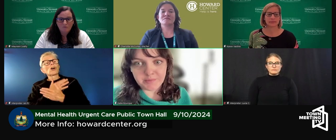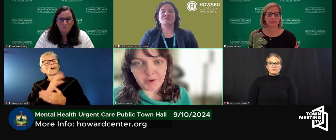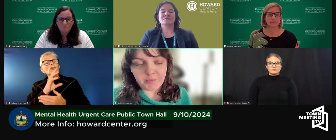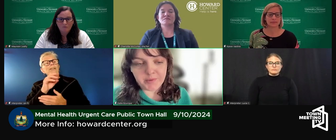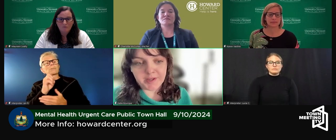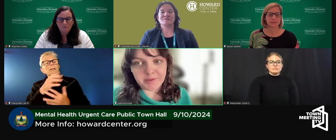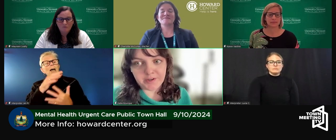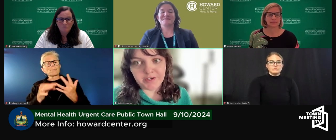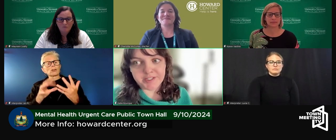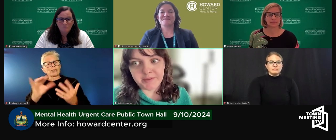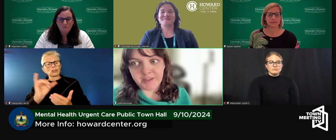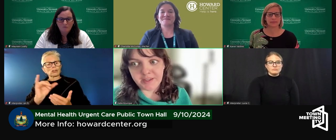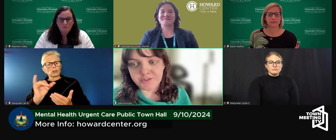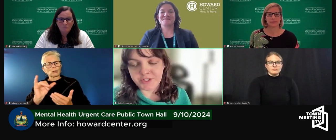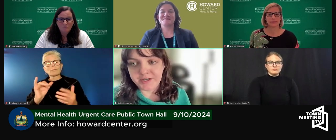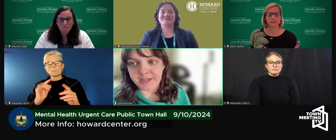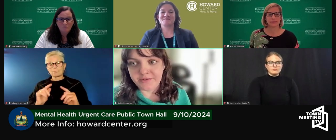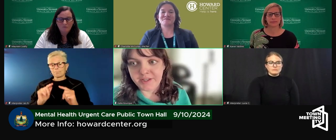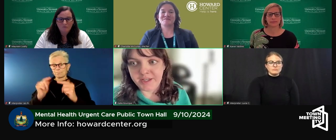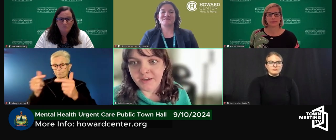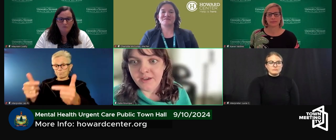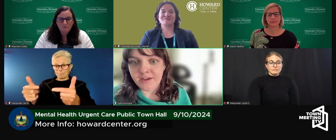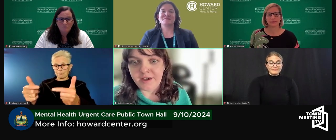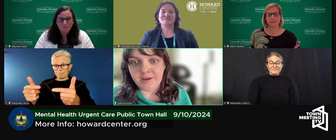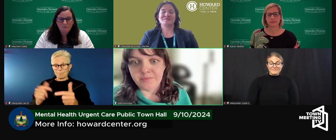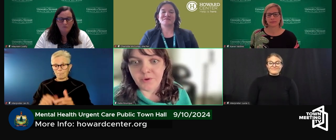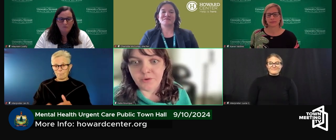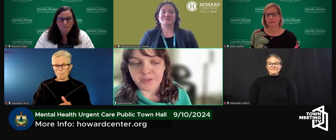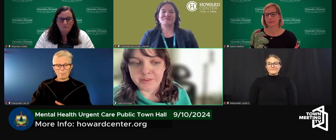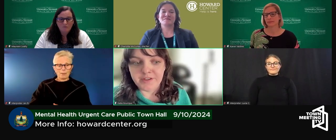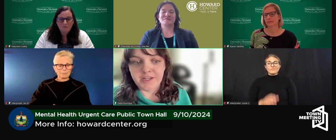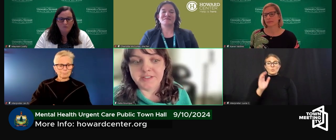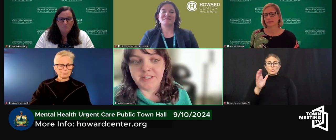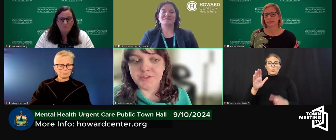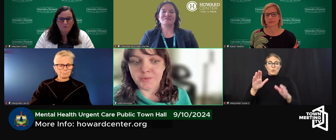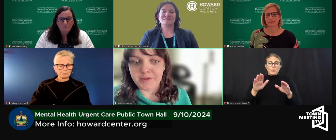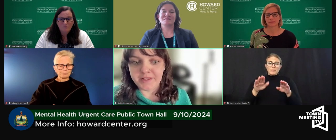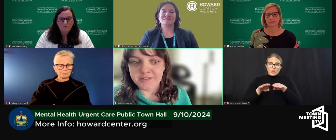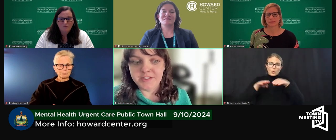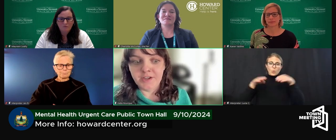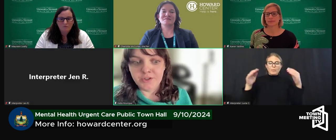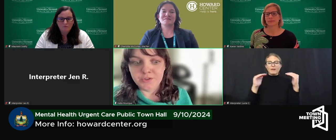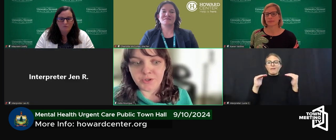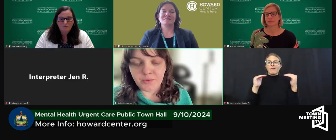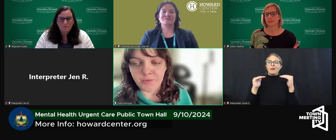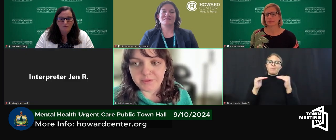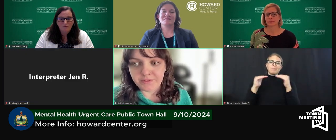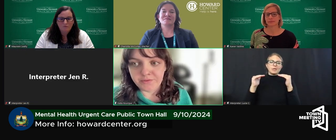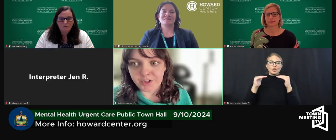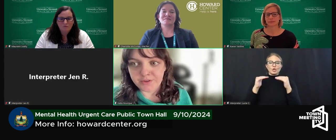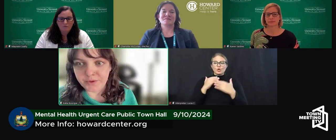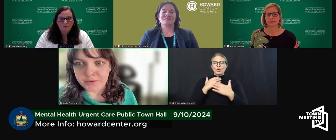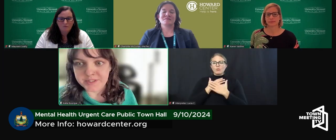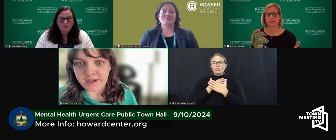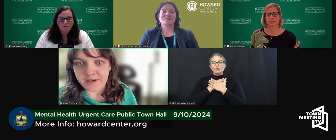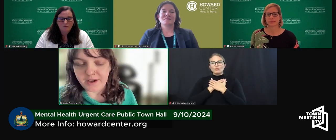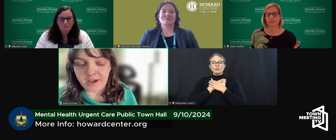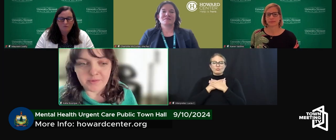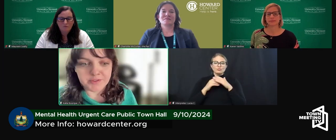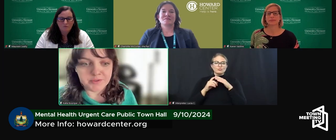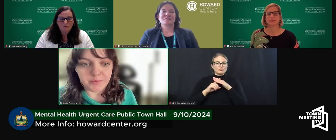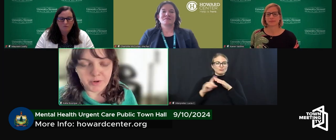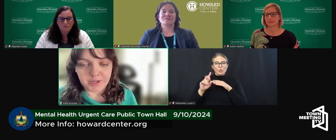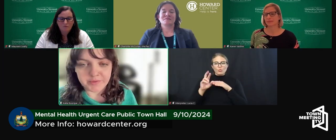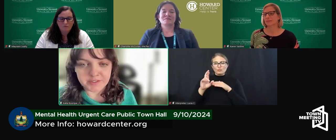we're actually going to be opening a peer respite in Chittenden County, hopefully within the next like two months. So we'll be referring folks there.